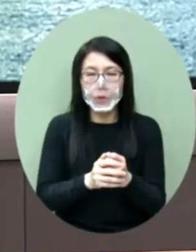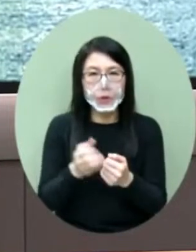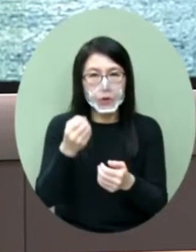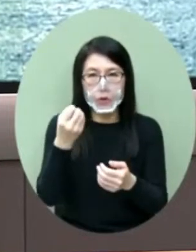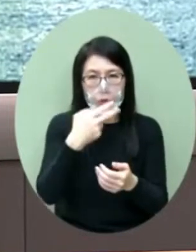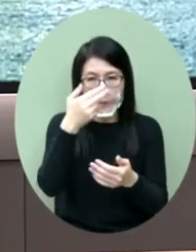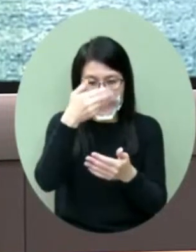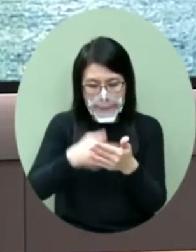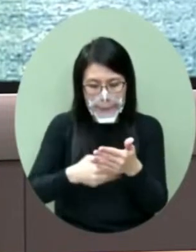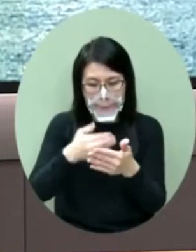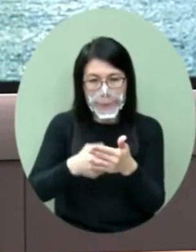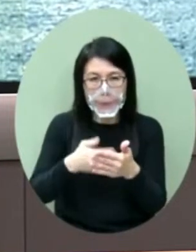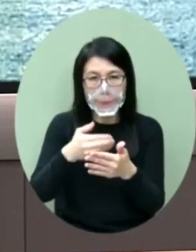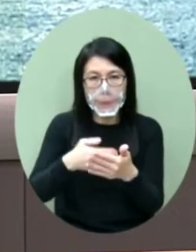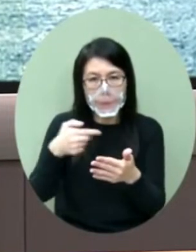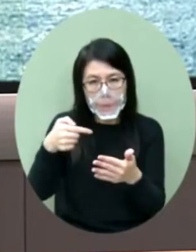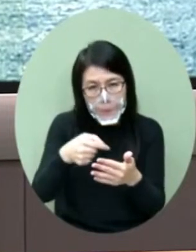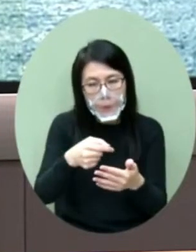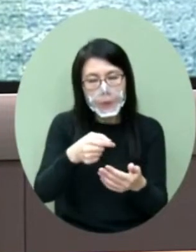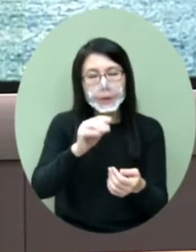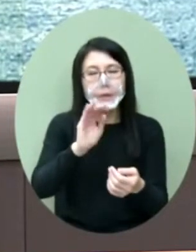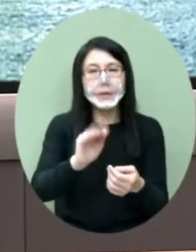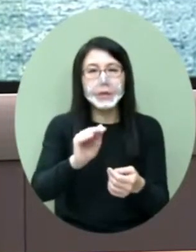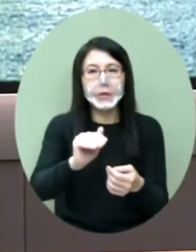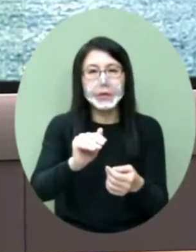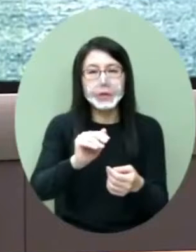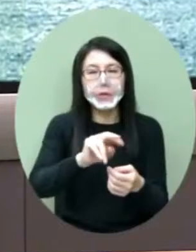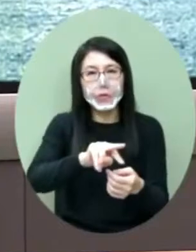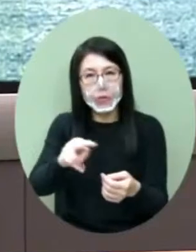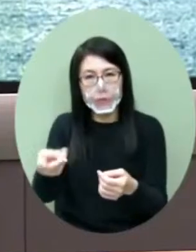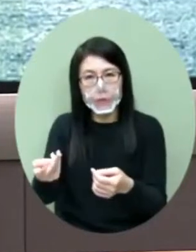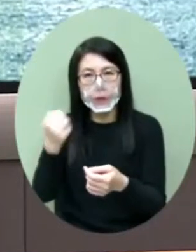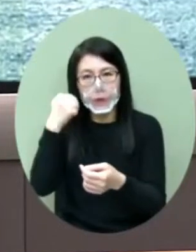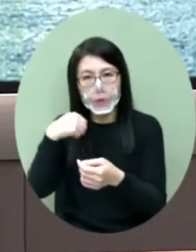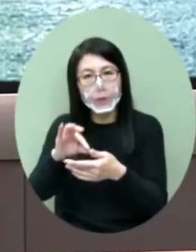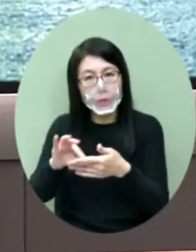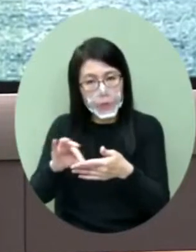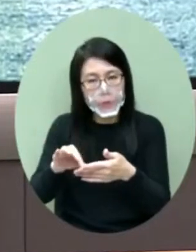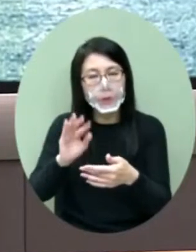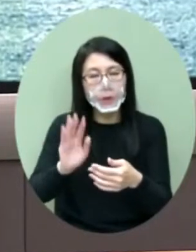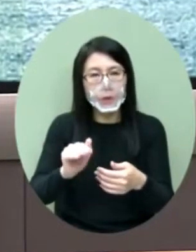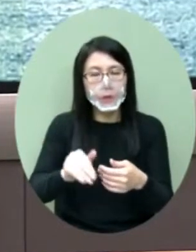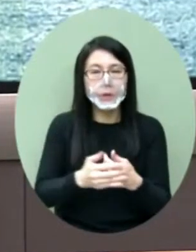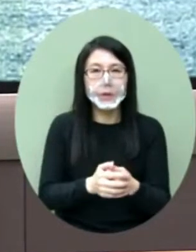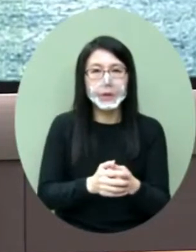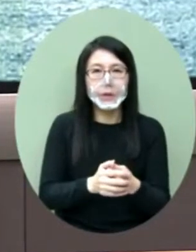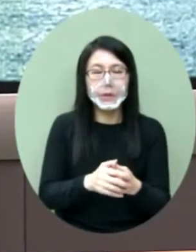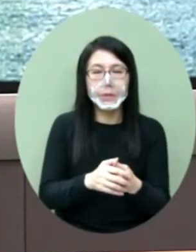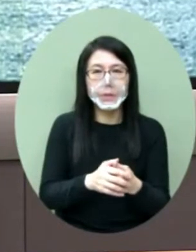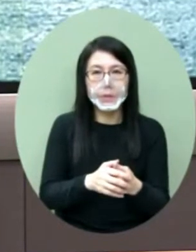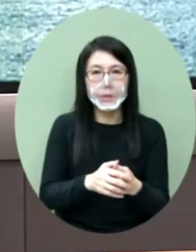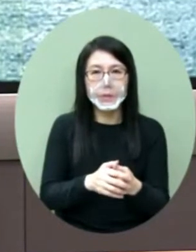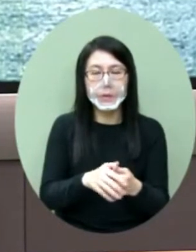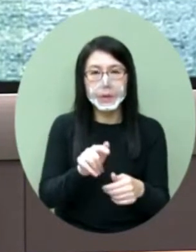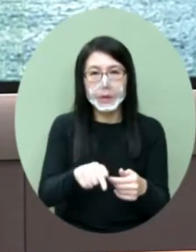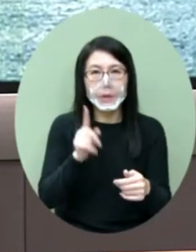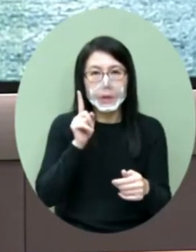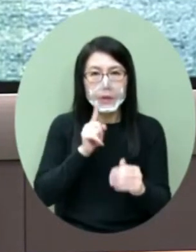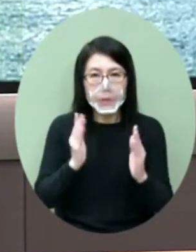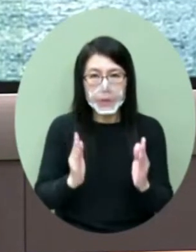To further reduce the viral load before returning them to their residential homes.